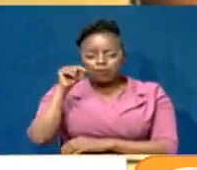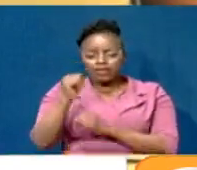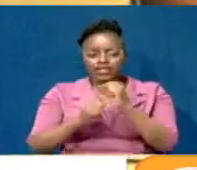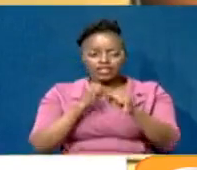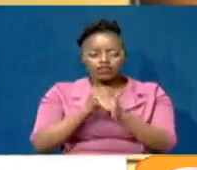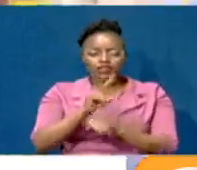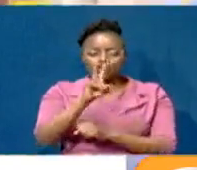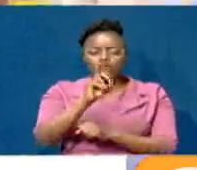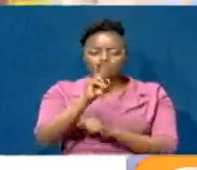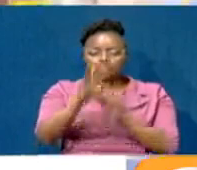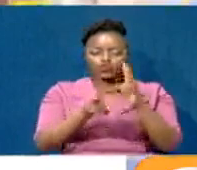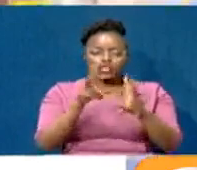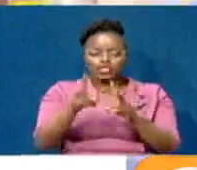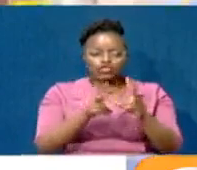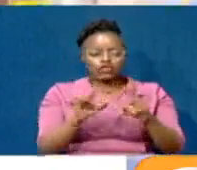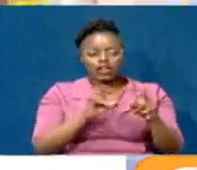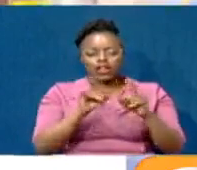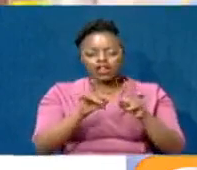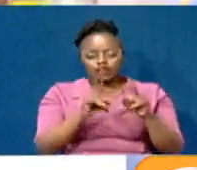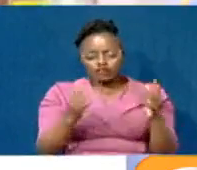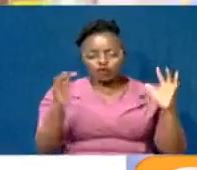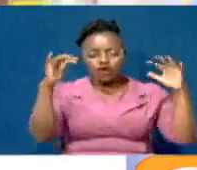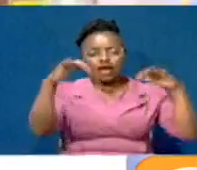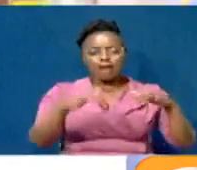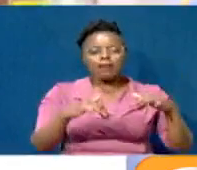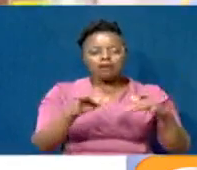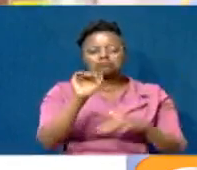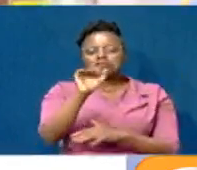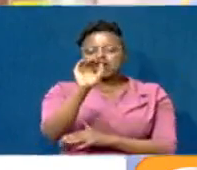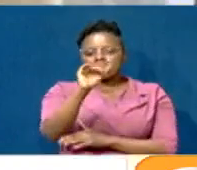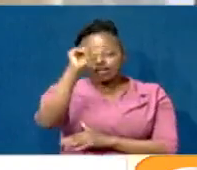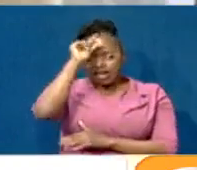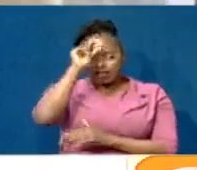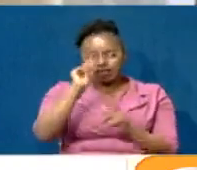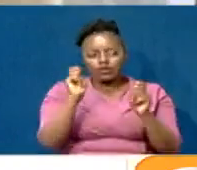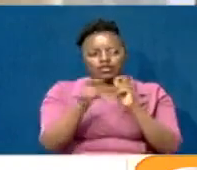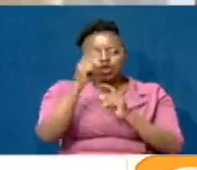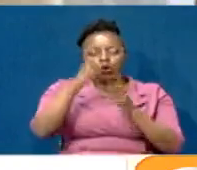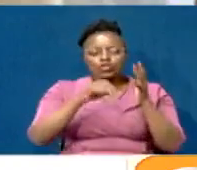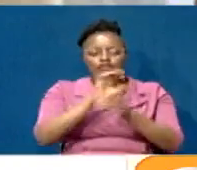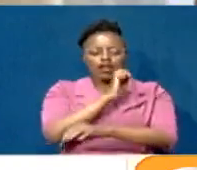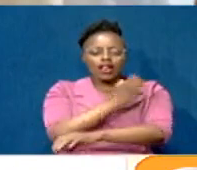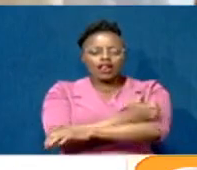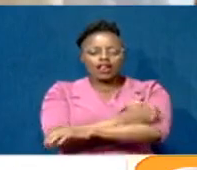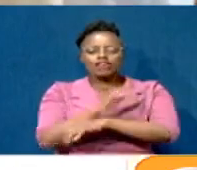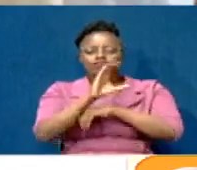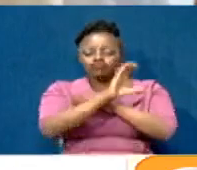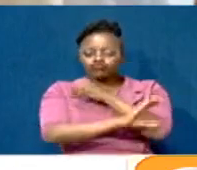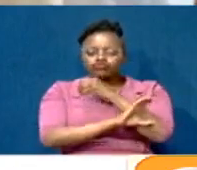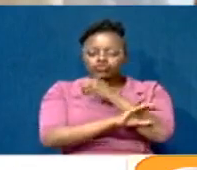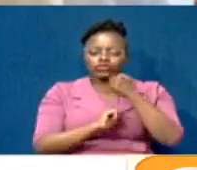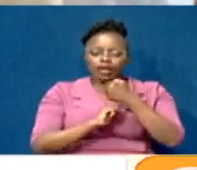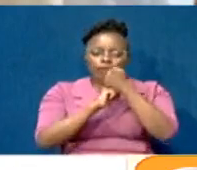year's 2022 Tourism Symposium, Masharia asked the government to adjust the cost of energy in the country to cushion the